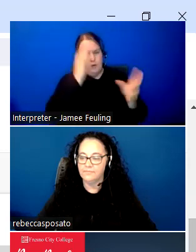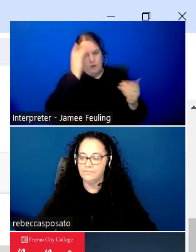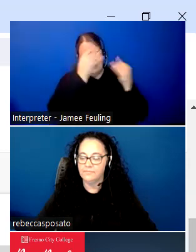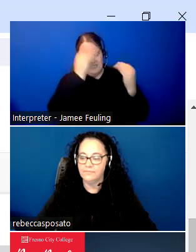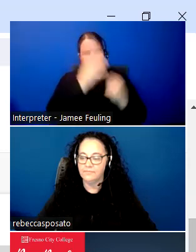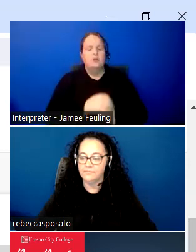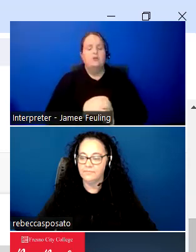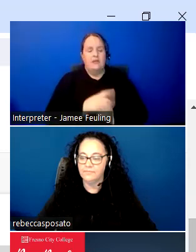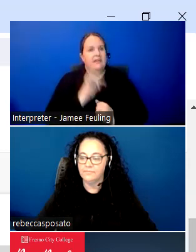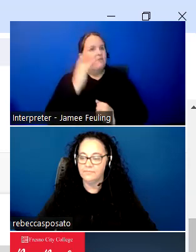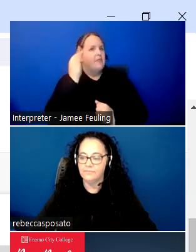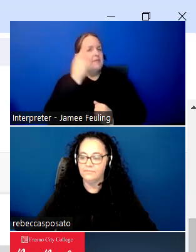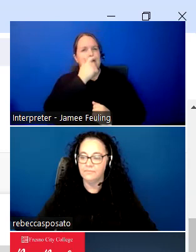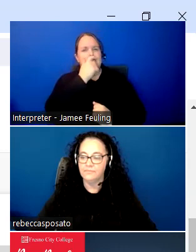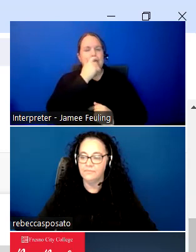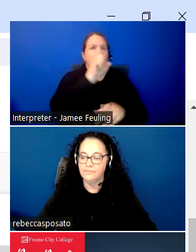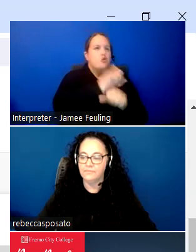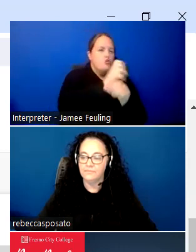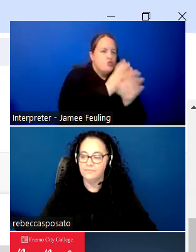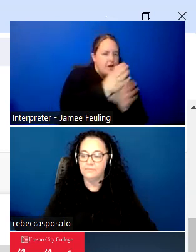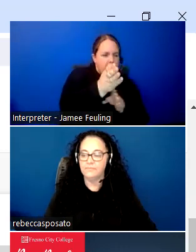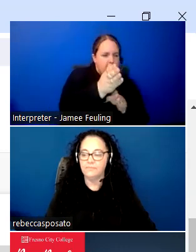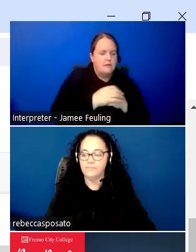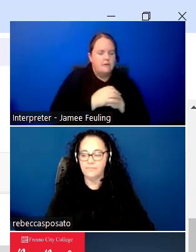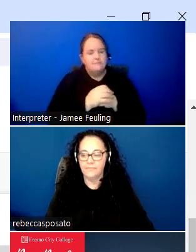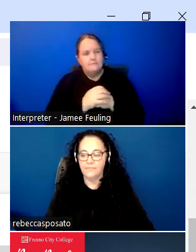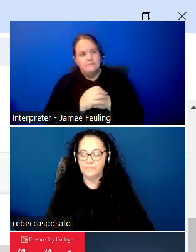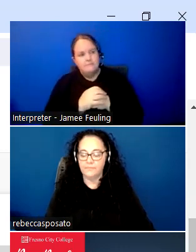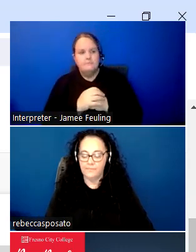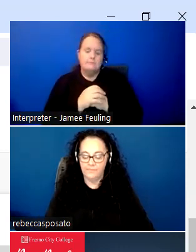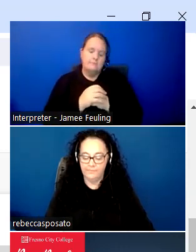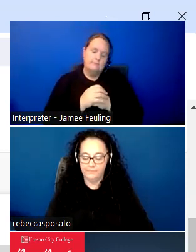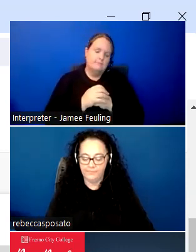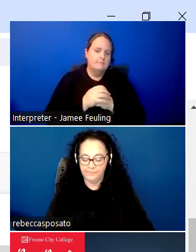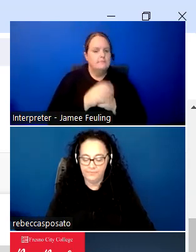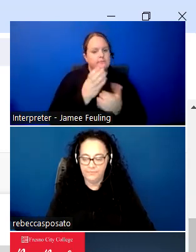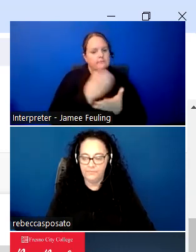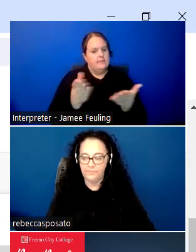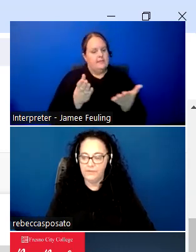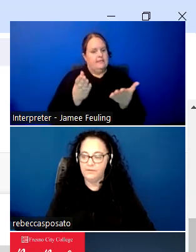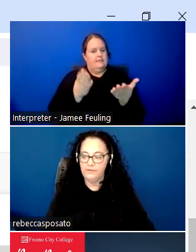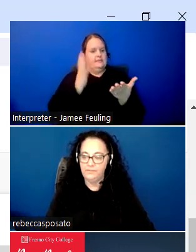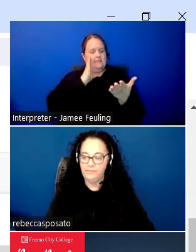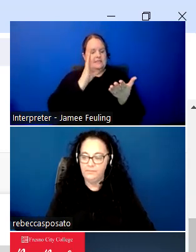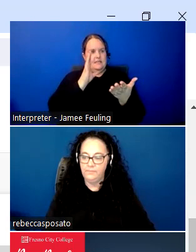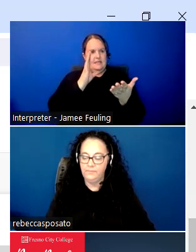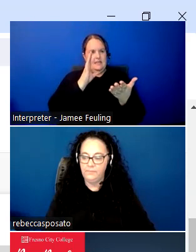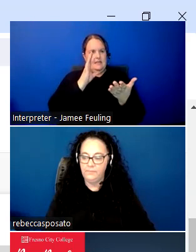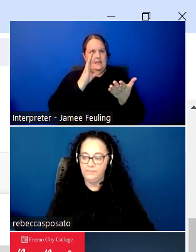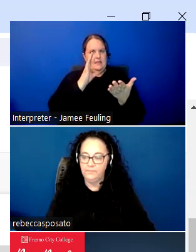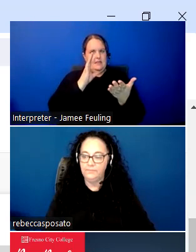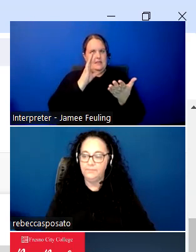you're thinking about a career is the things that make who you